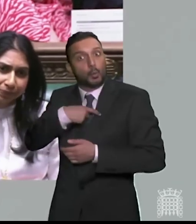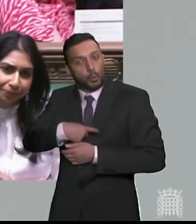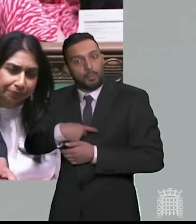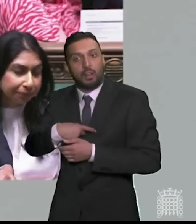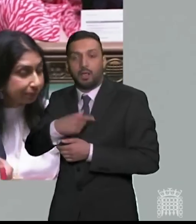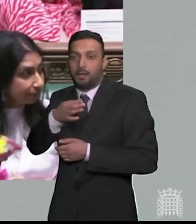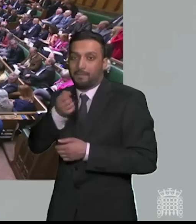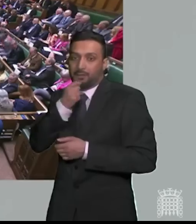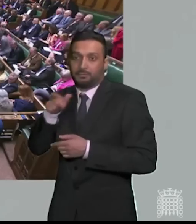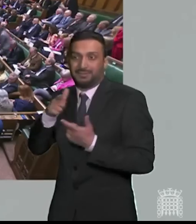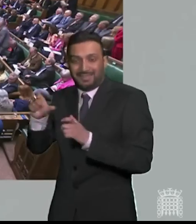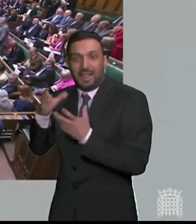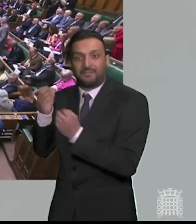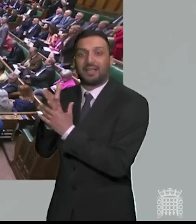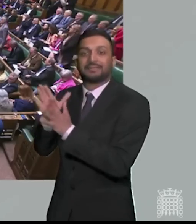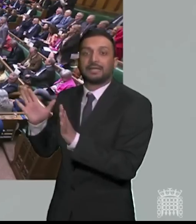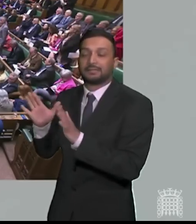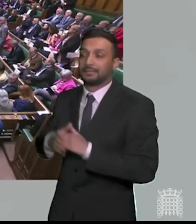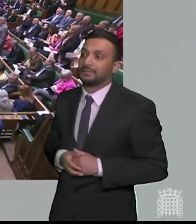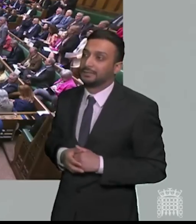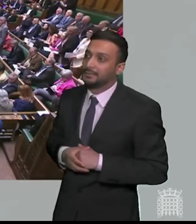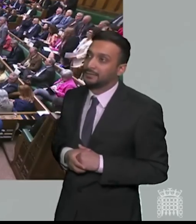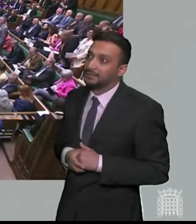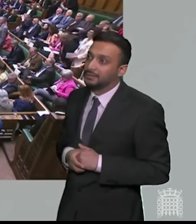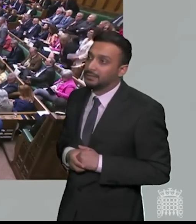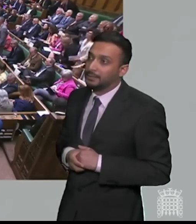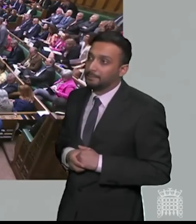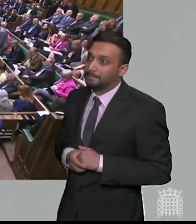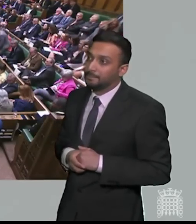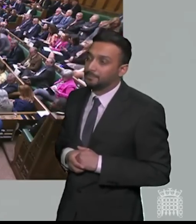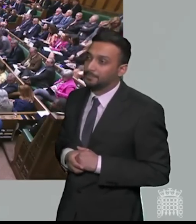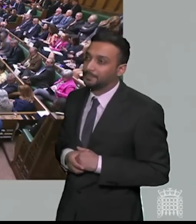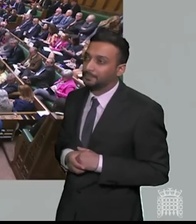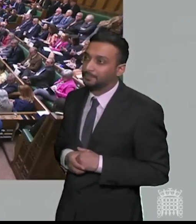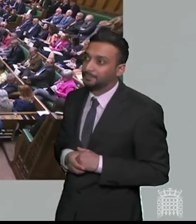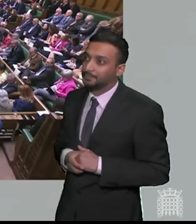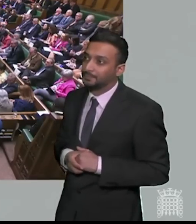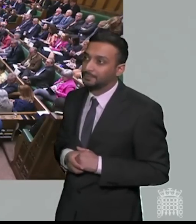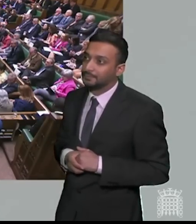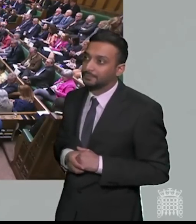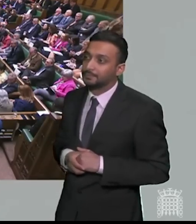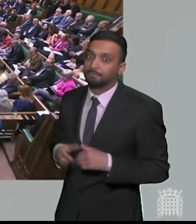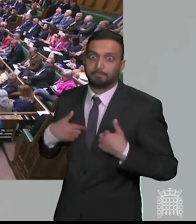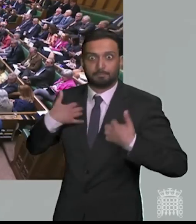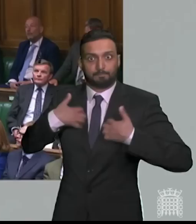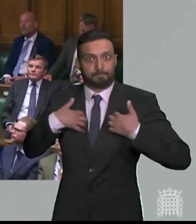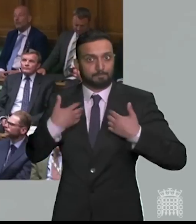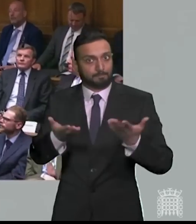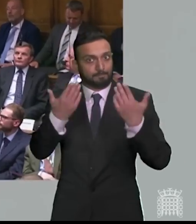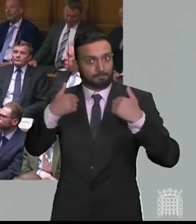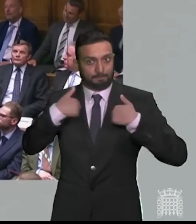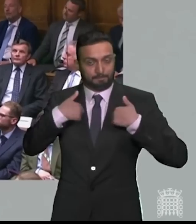priority for him and his party. Tom Hunt. Firstly, I really look forward to welcoming the Prime Minister to Portman Road for Ipswich